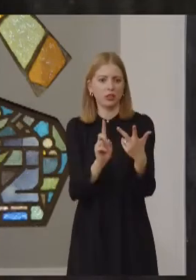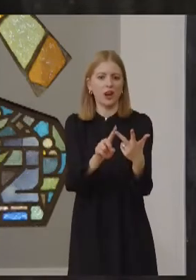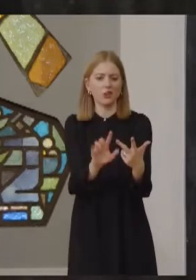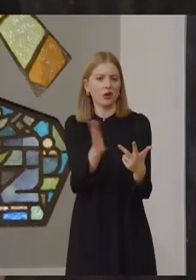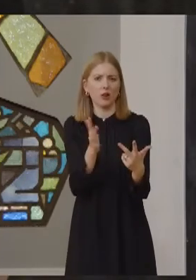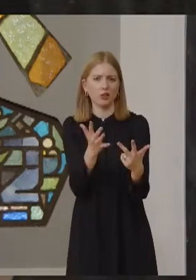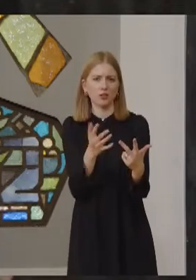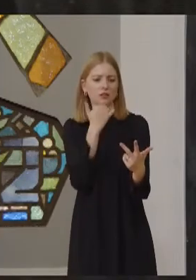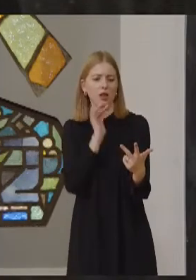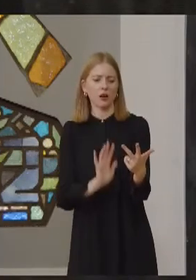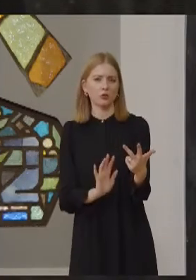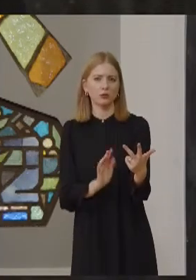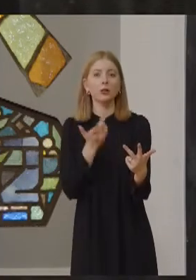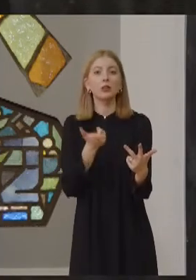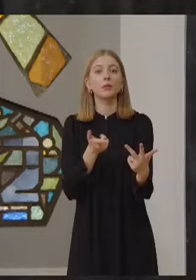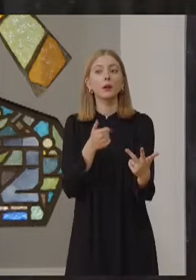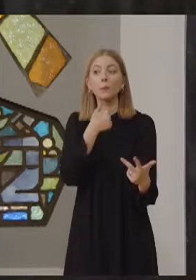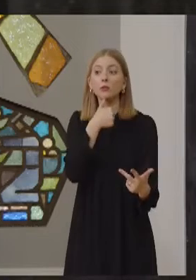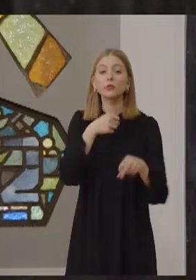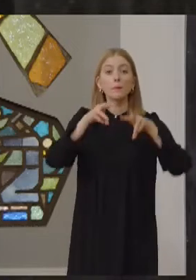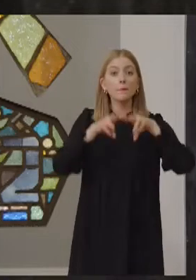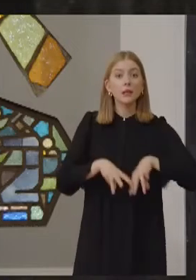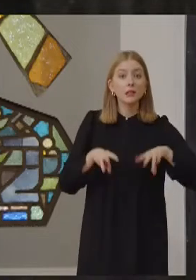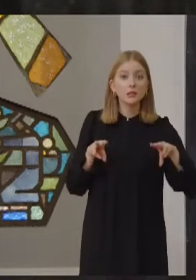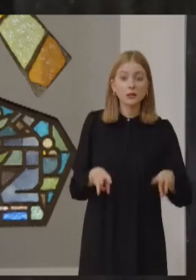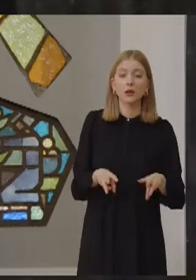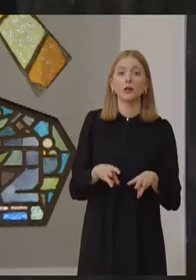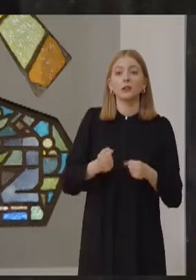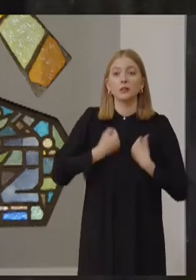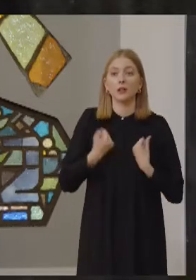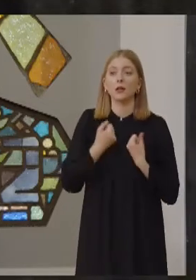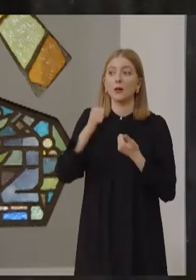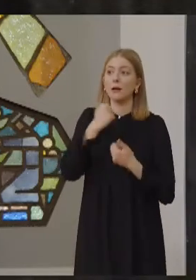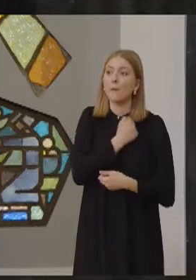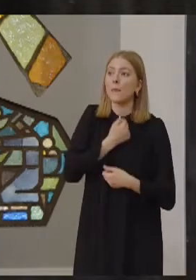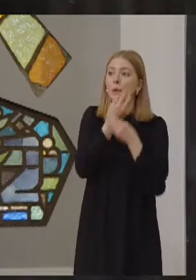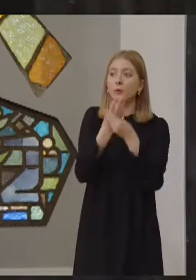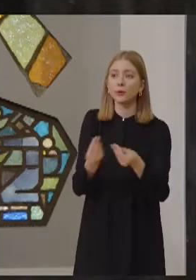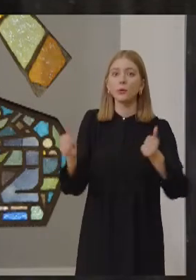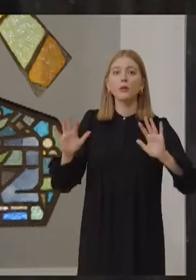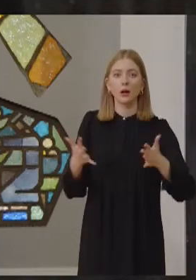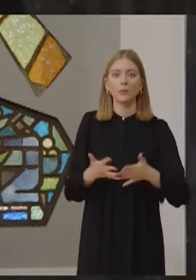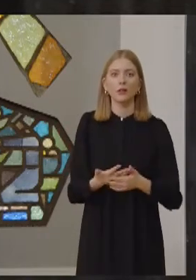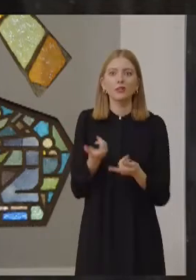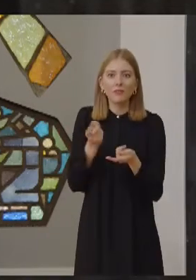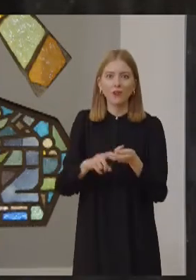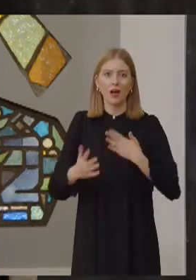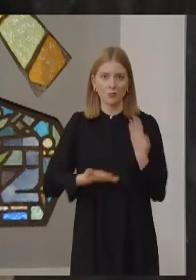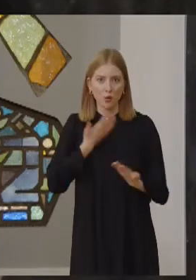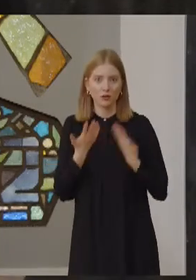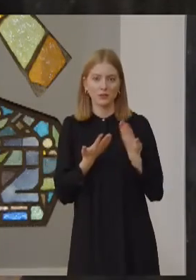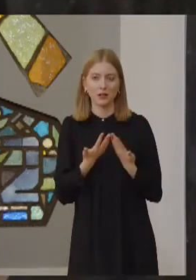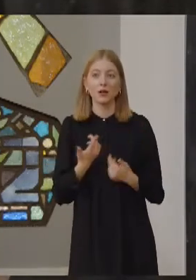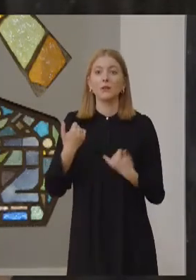the different sexes. So what is ministry doing to fight those fears? These are